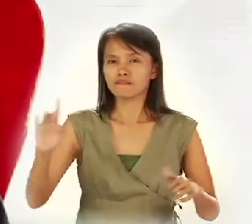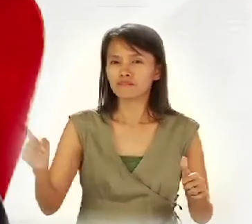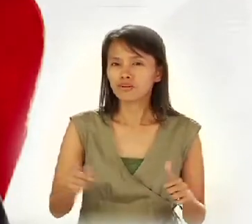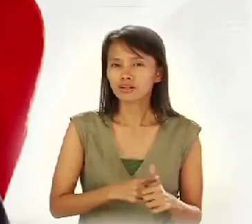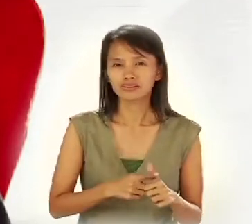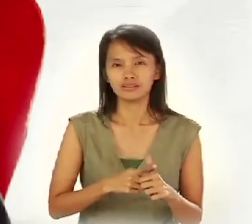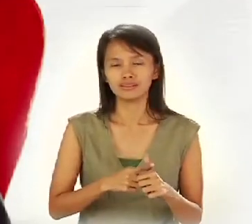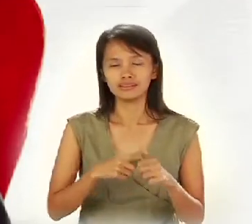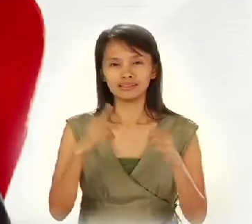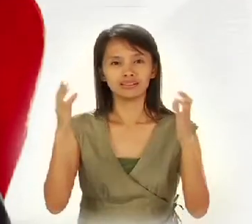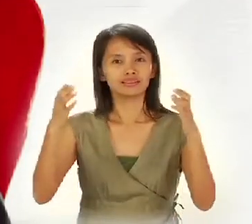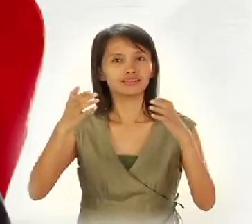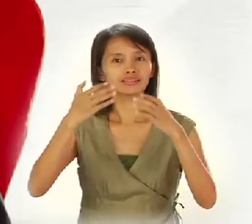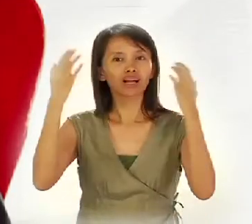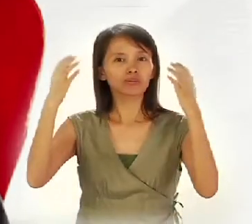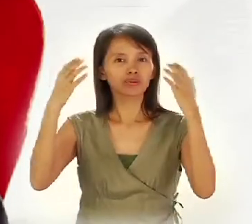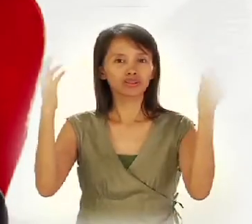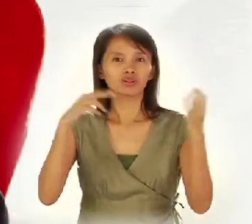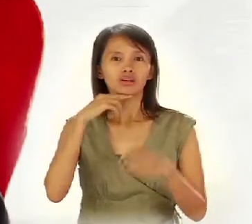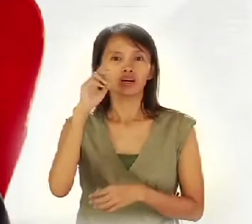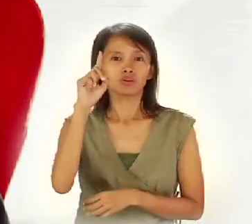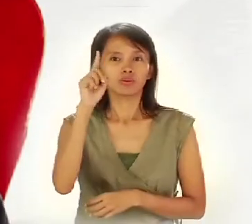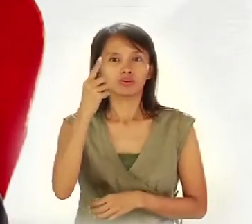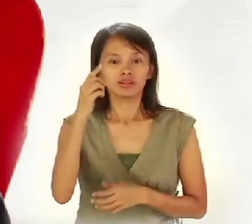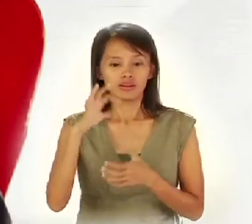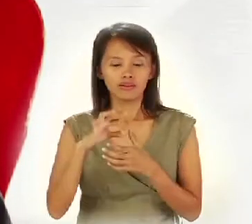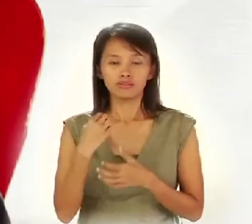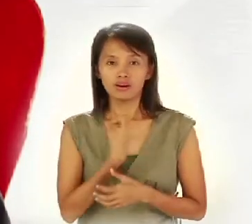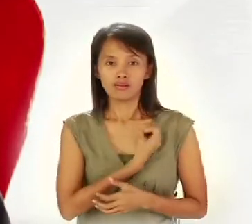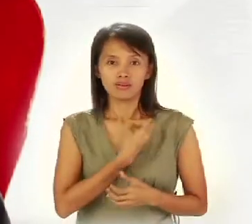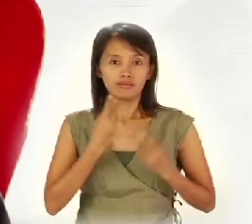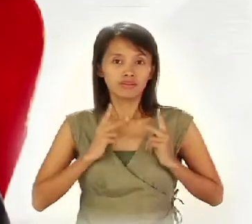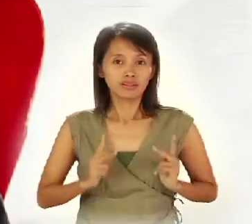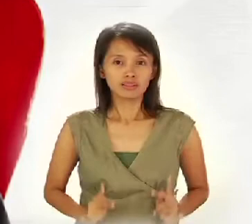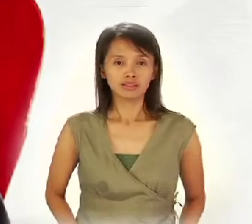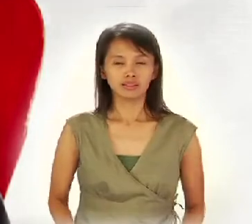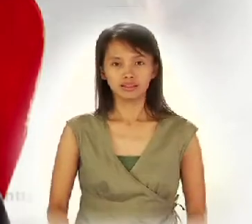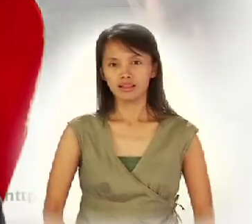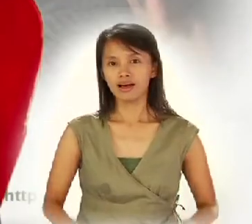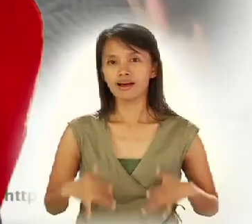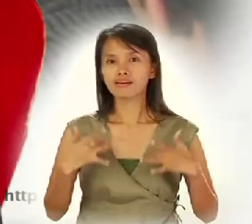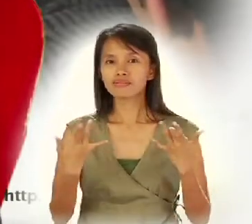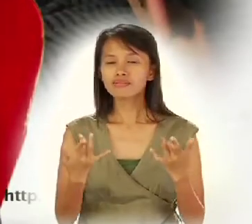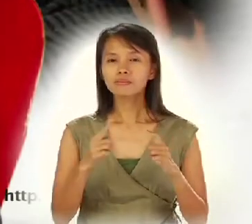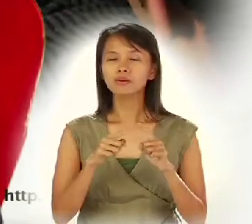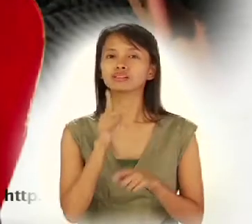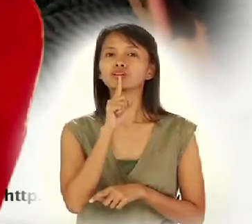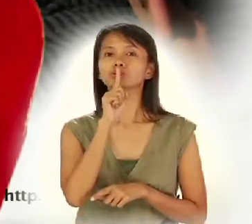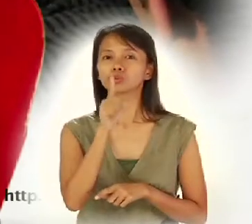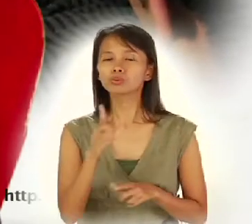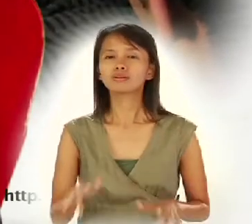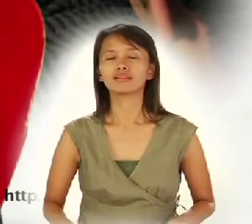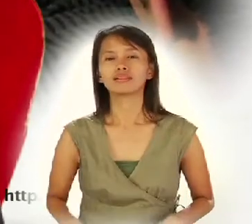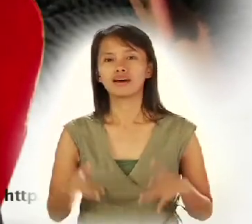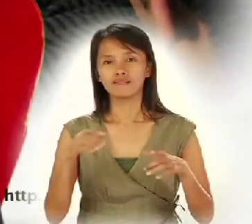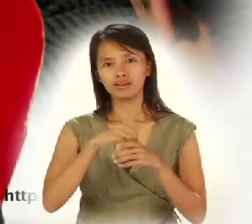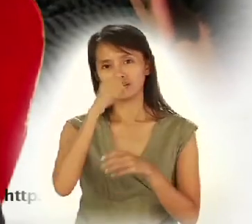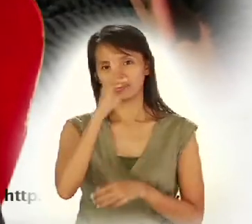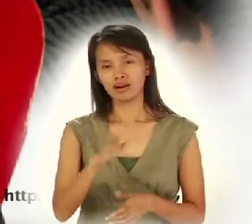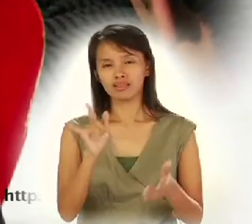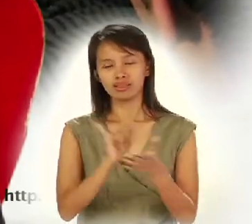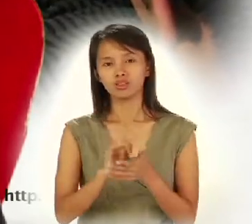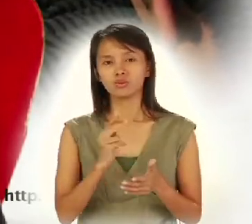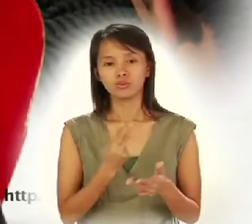first of all, a celebration not only of our physical earthly life, but the true life in God that we possess